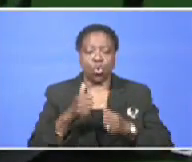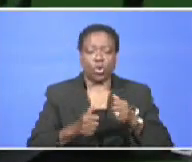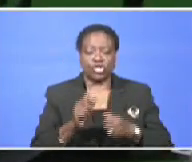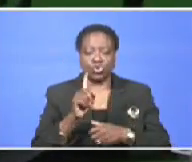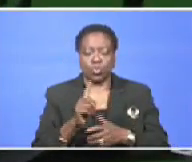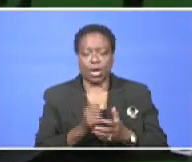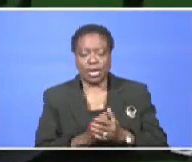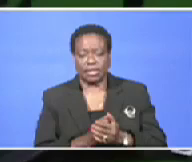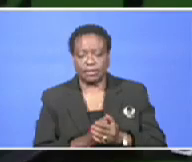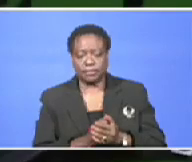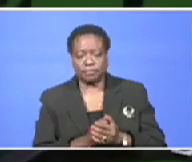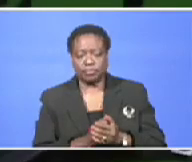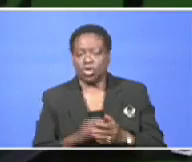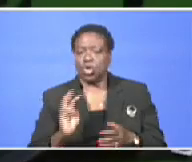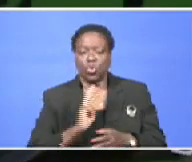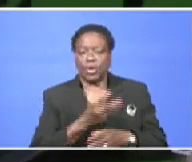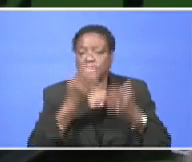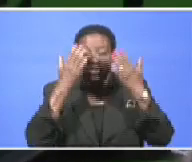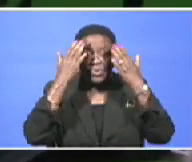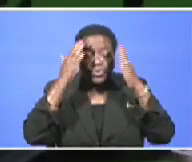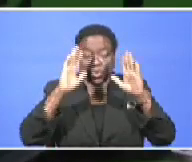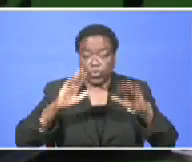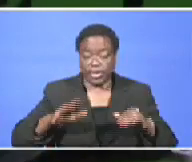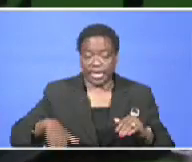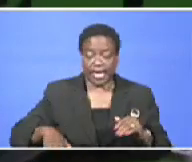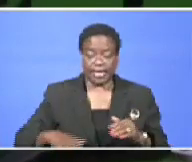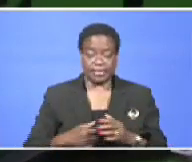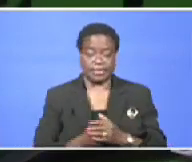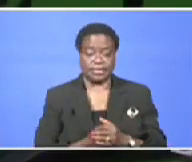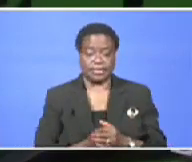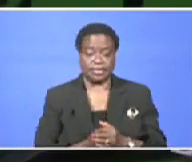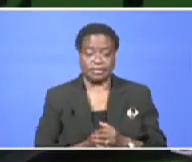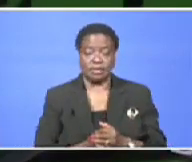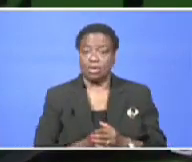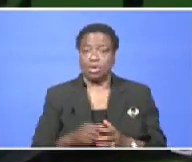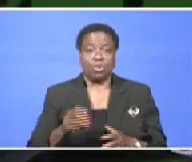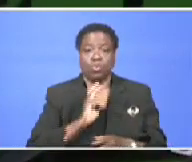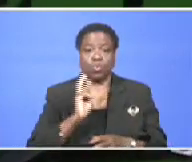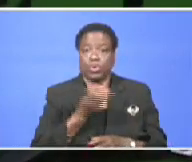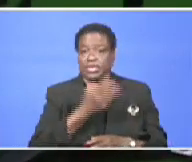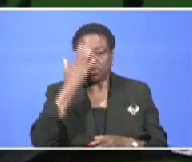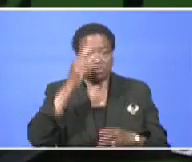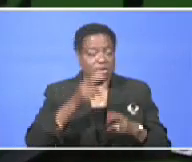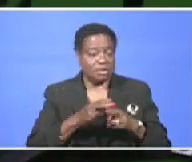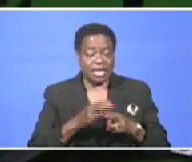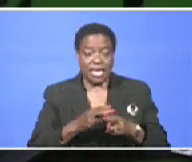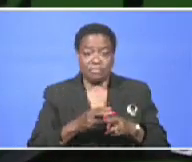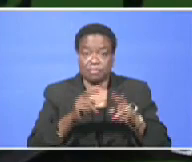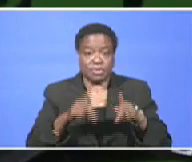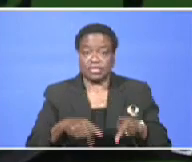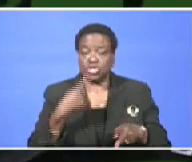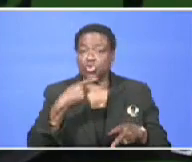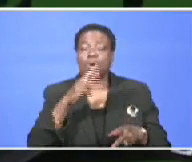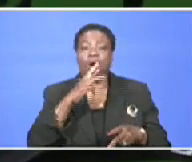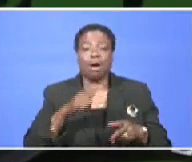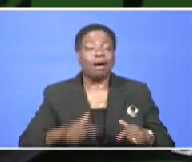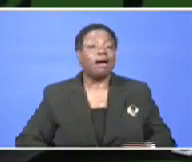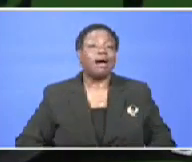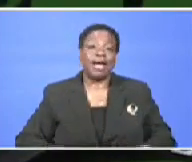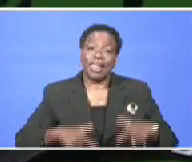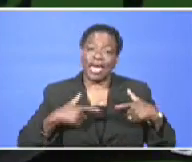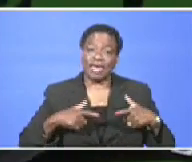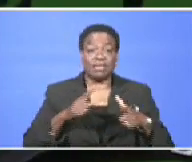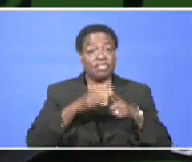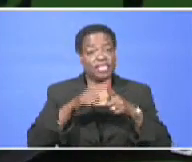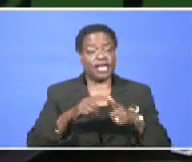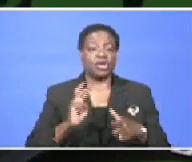which we don't know yet. We don't identify the one who are alive, and then we can see which one are